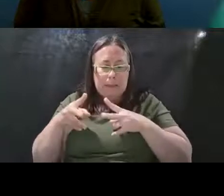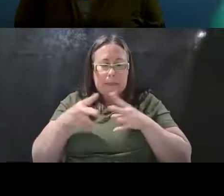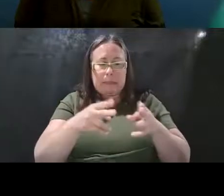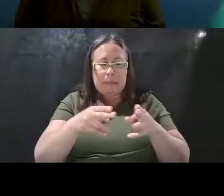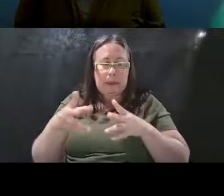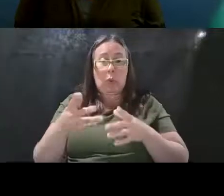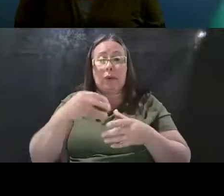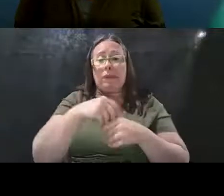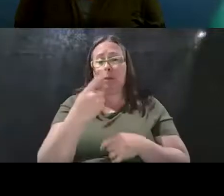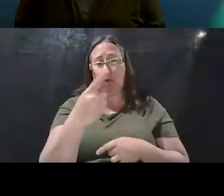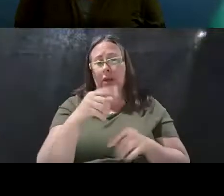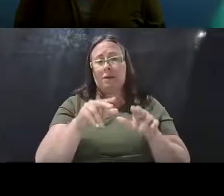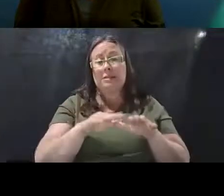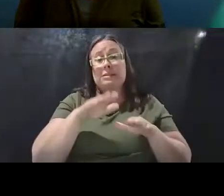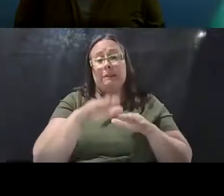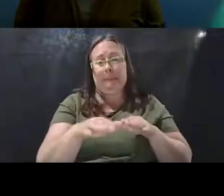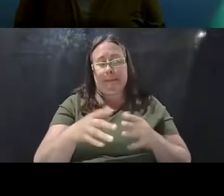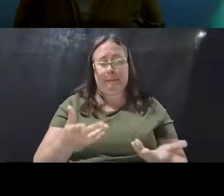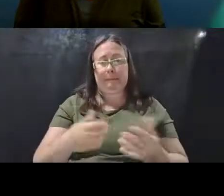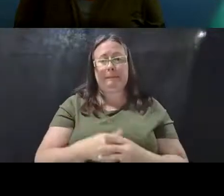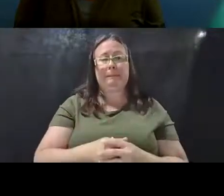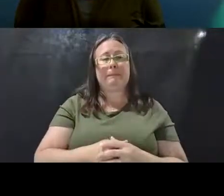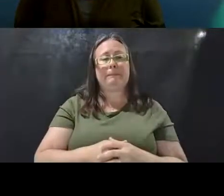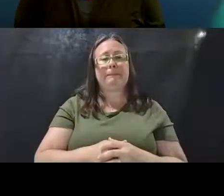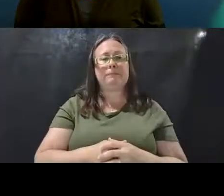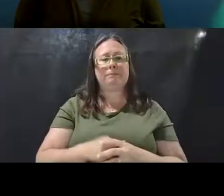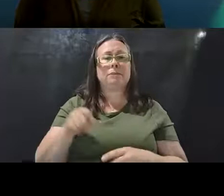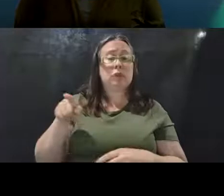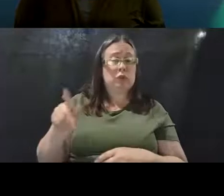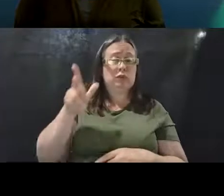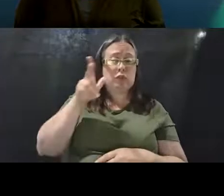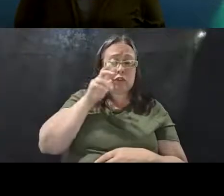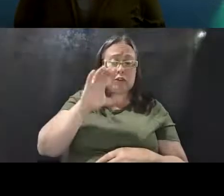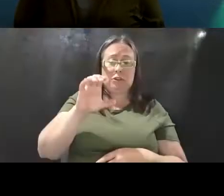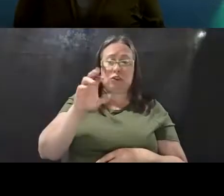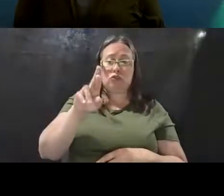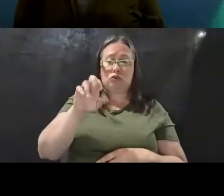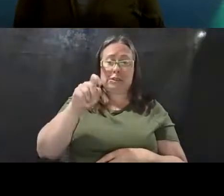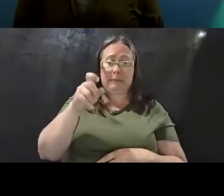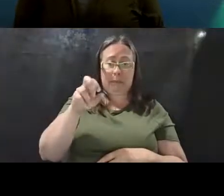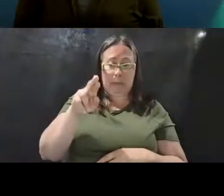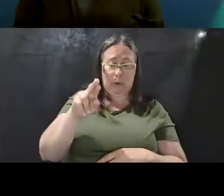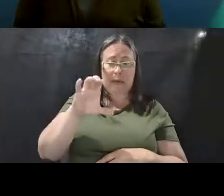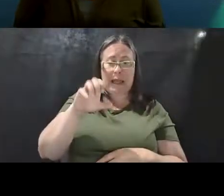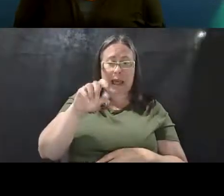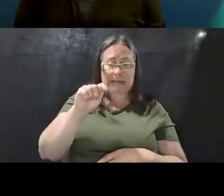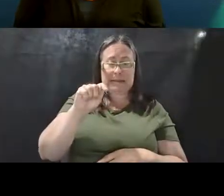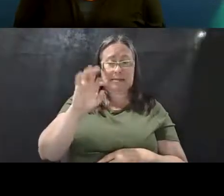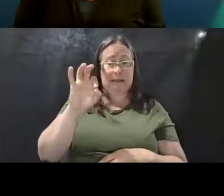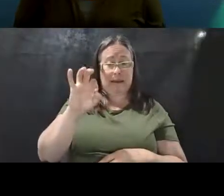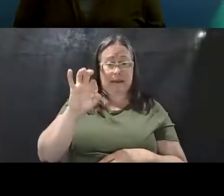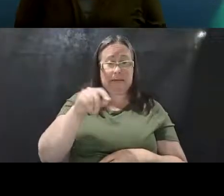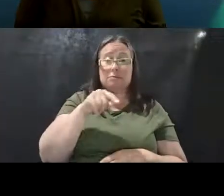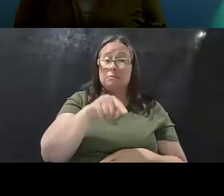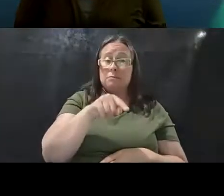step. And again, you've heard of CRISPR-Cas9, I'm sure. In this case,